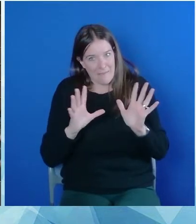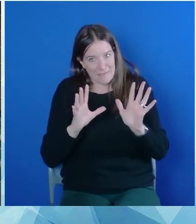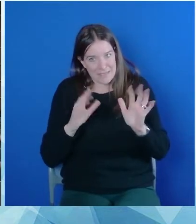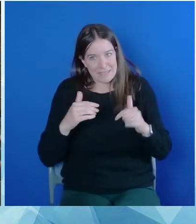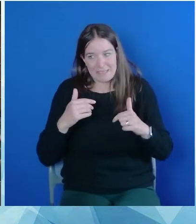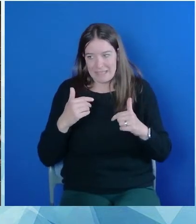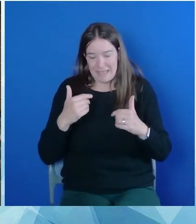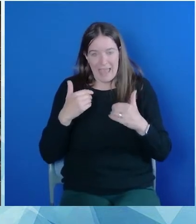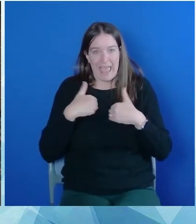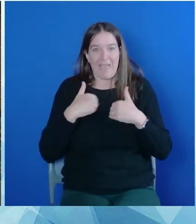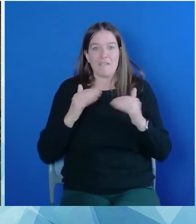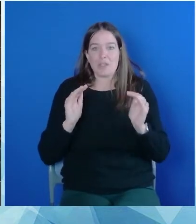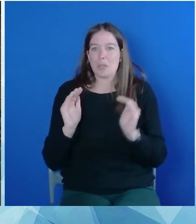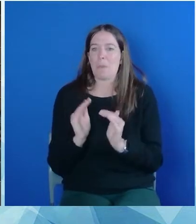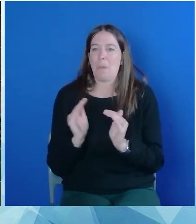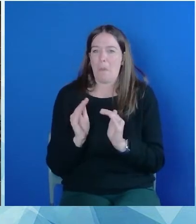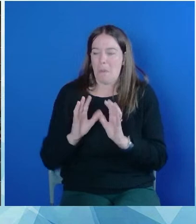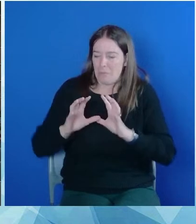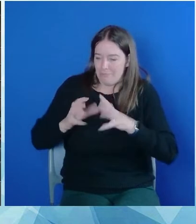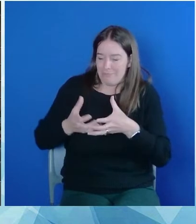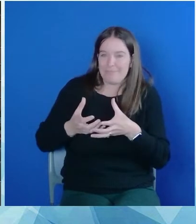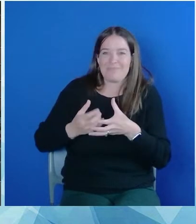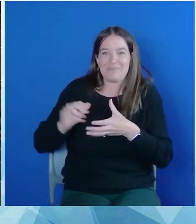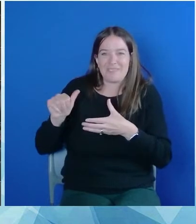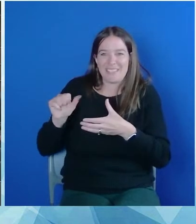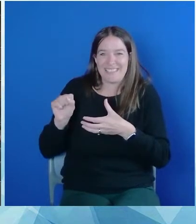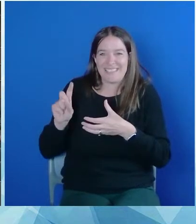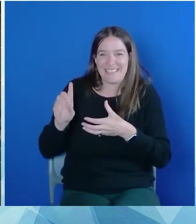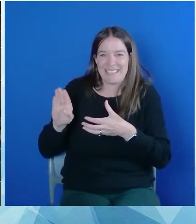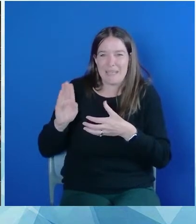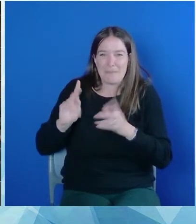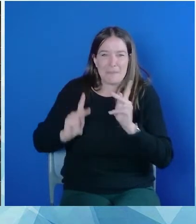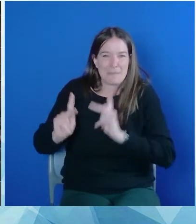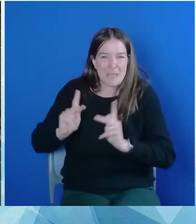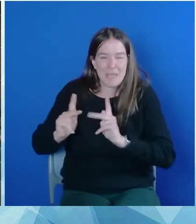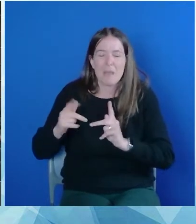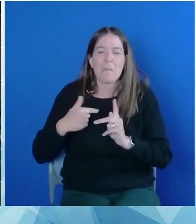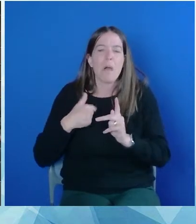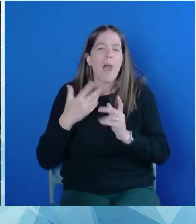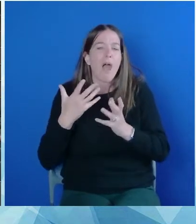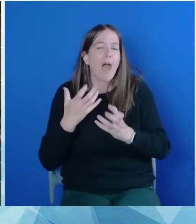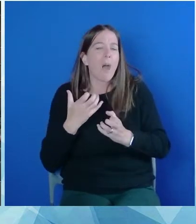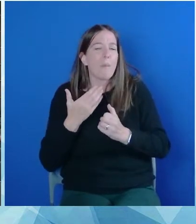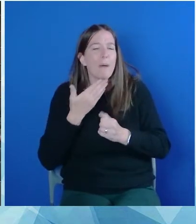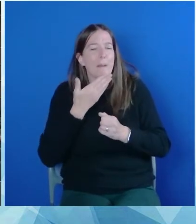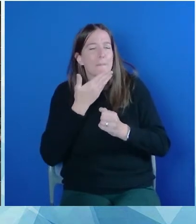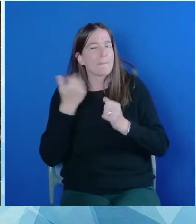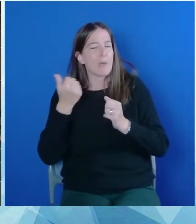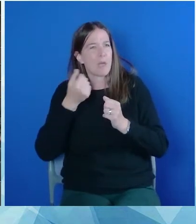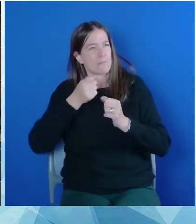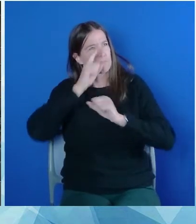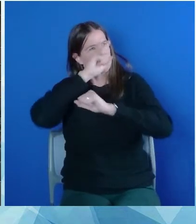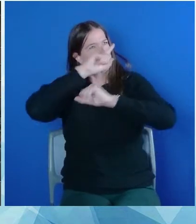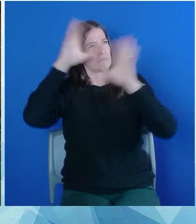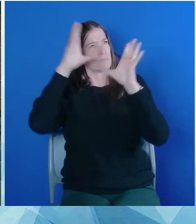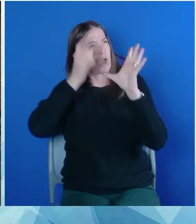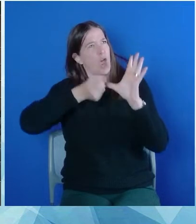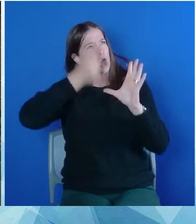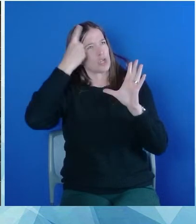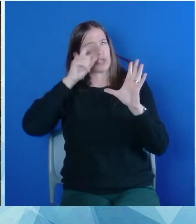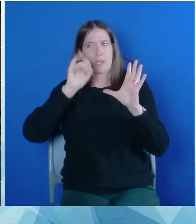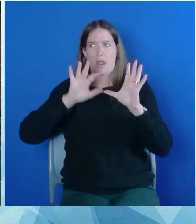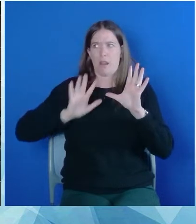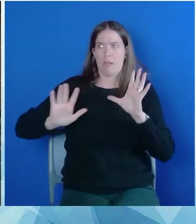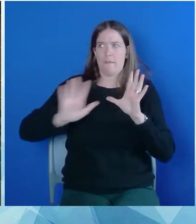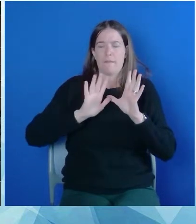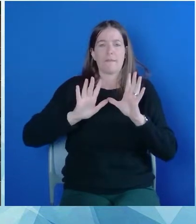ASDB people. So I wanted to have a greater understanding of kind of the climate. And so I took a look at the employee satisfaction survey, which